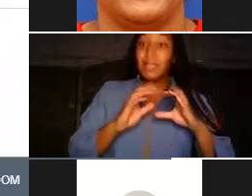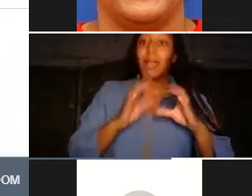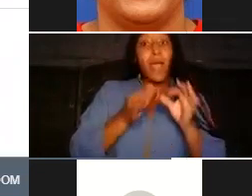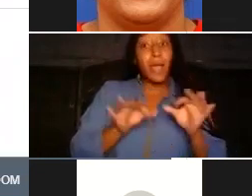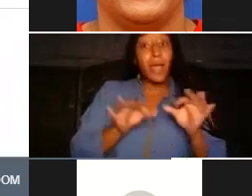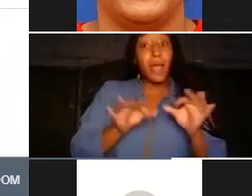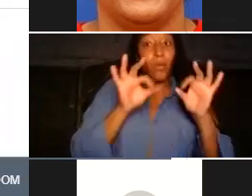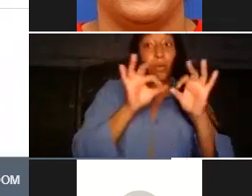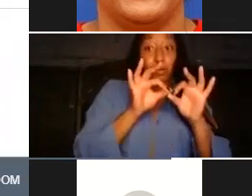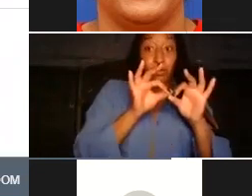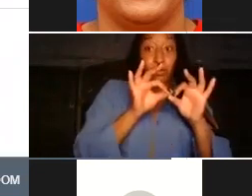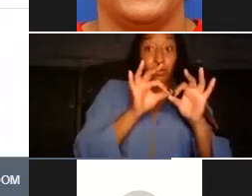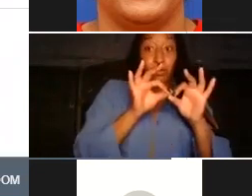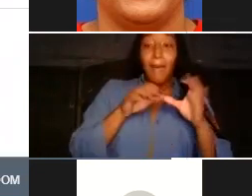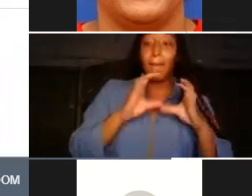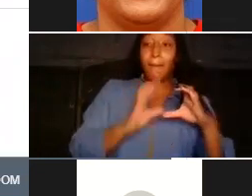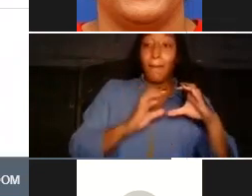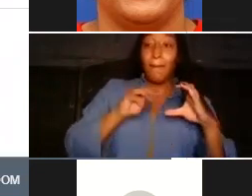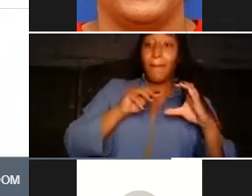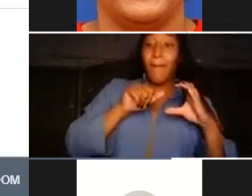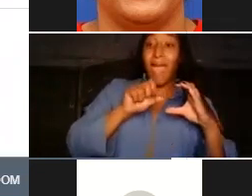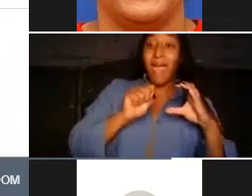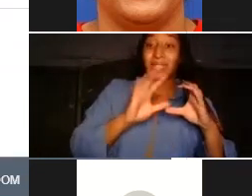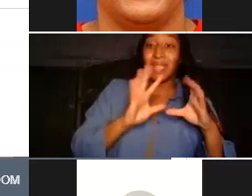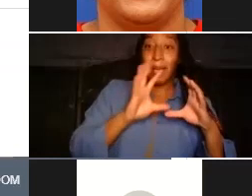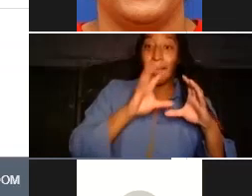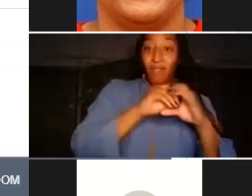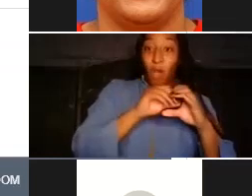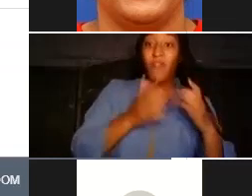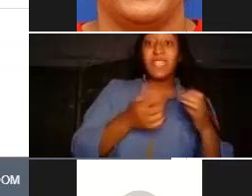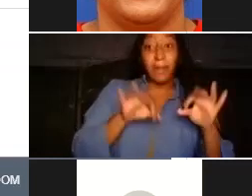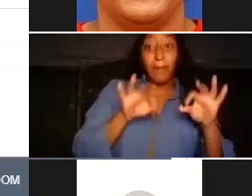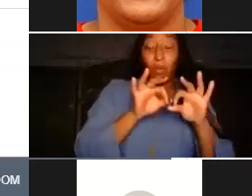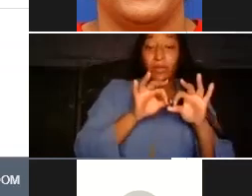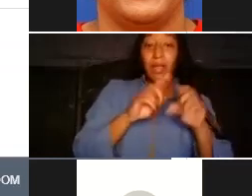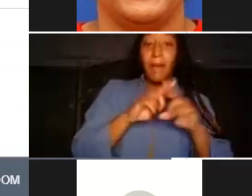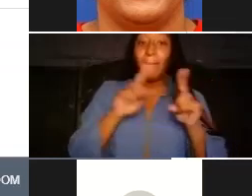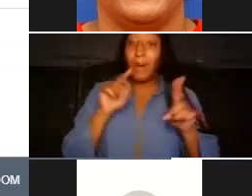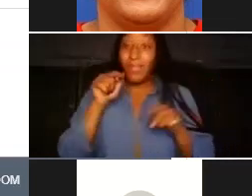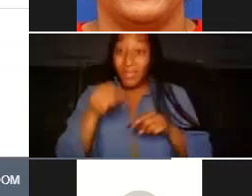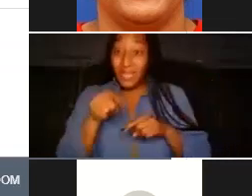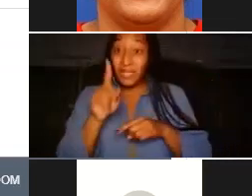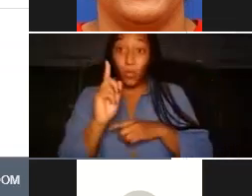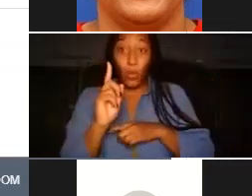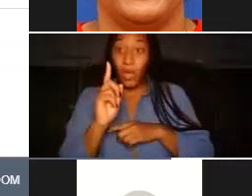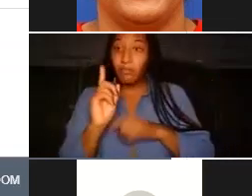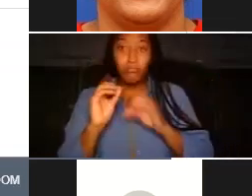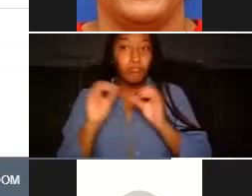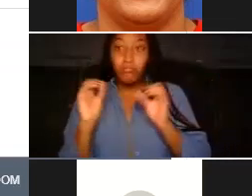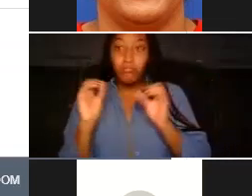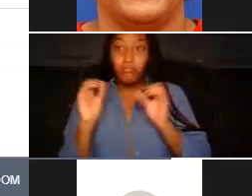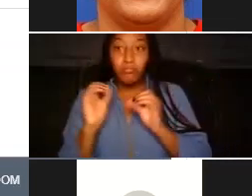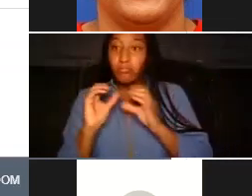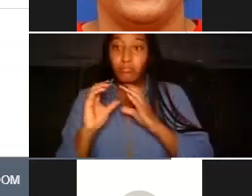length affects the period. And notice also that the period depends on gravity.